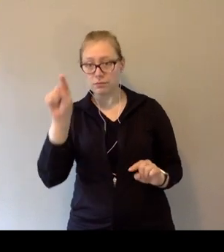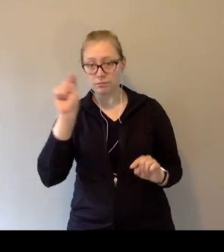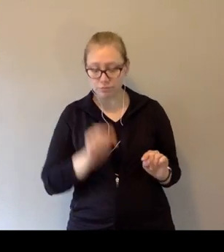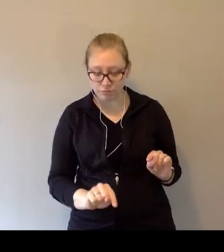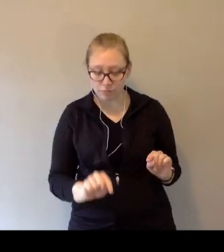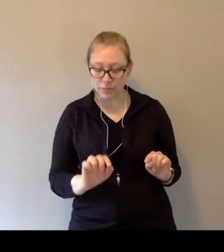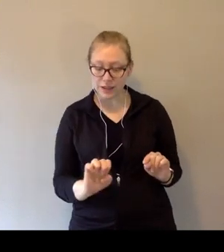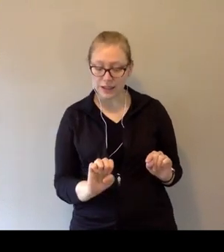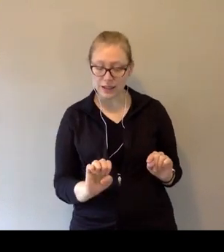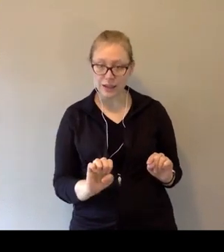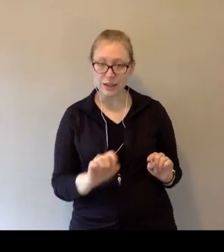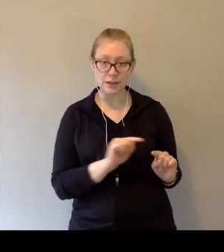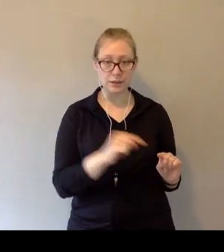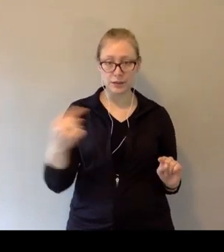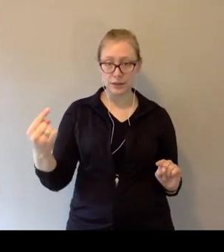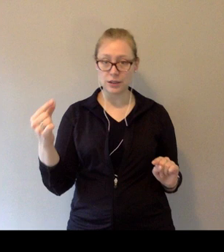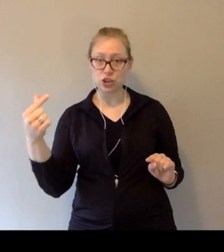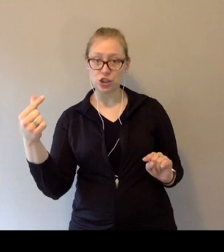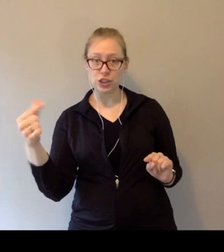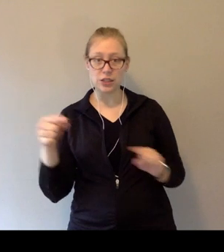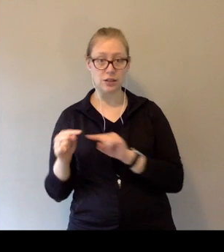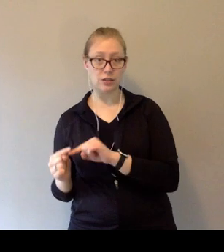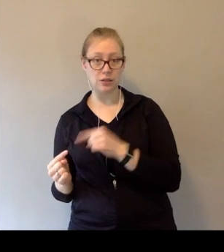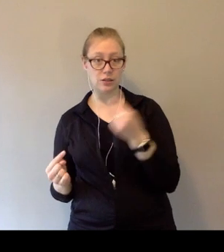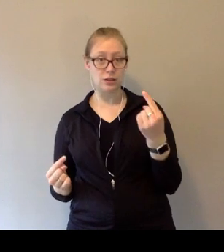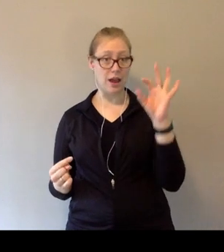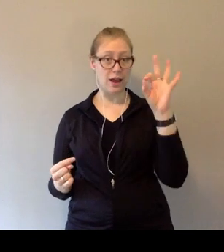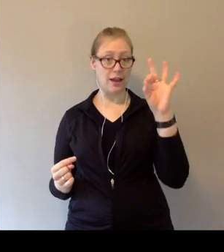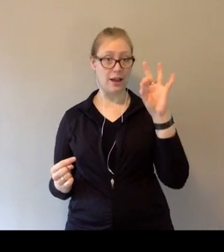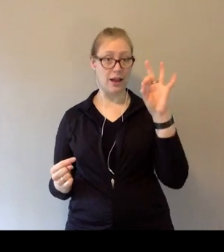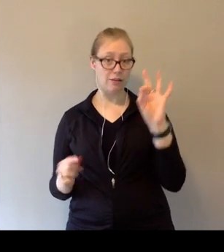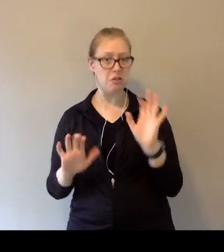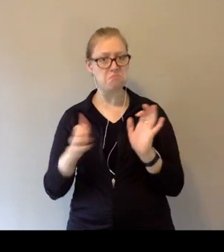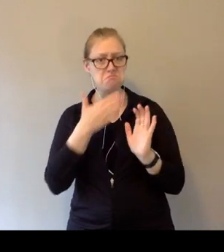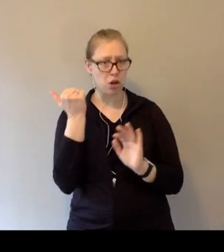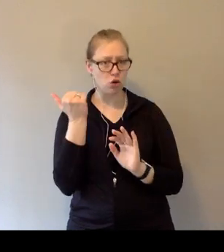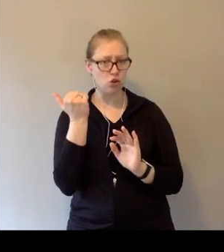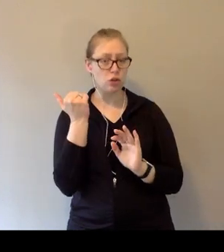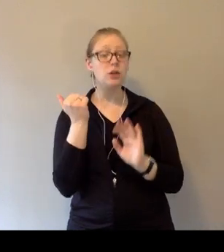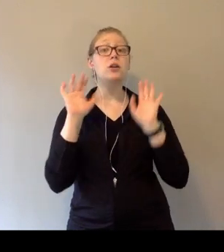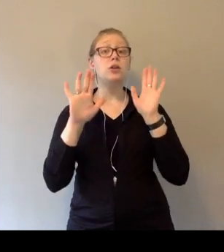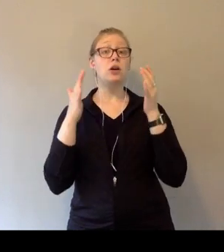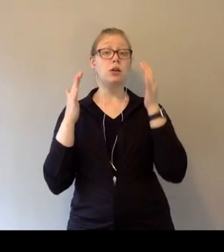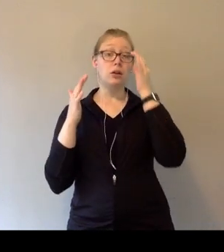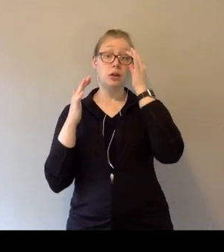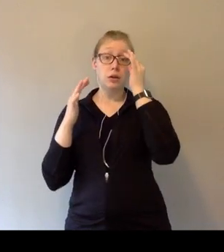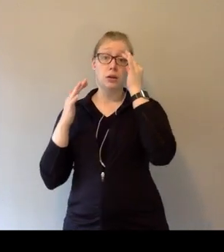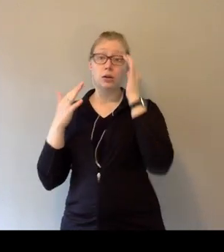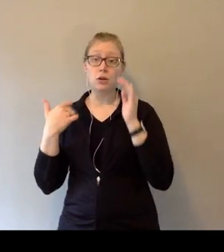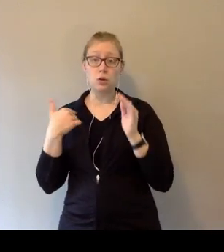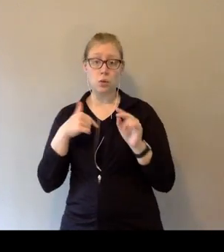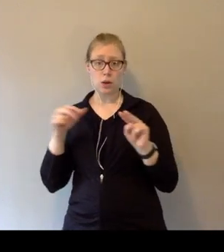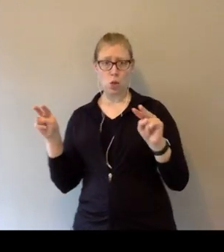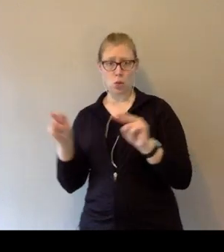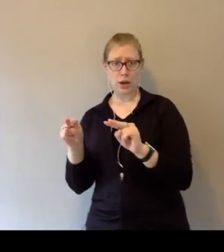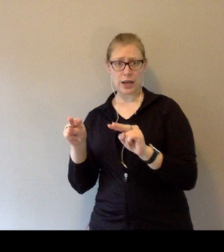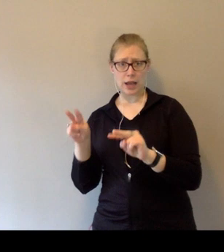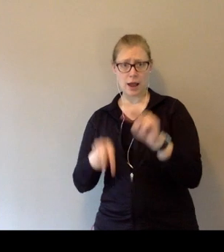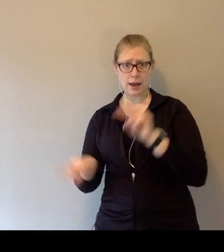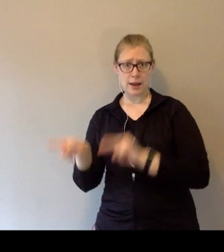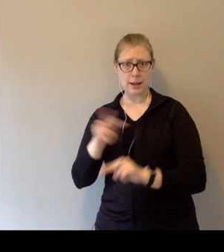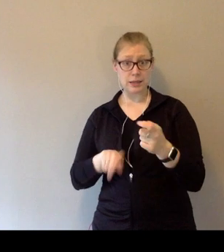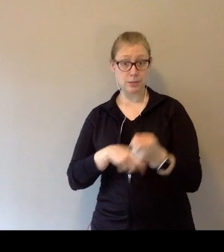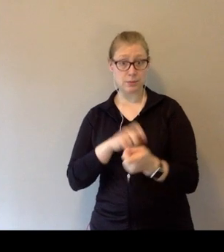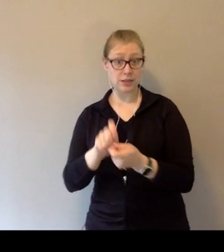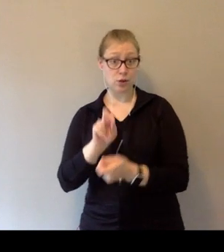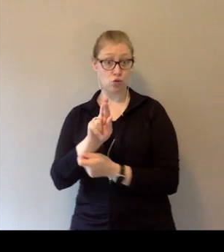that's clear. It's a little better, I think. All right, and so we were looking at some specific ratios. One